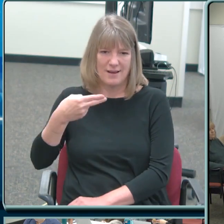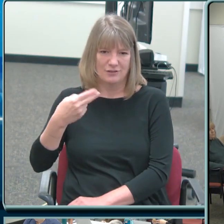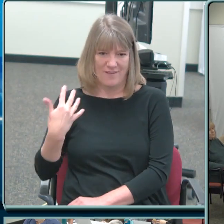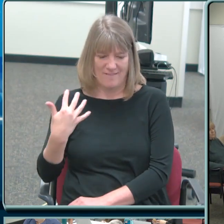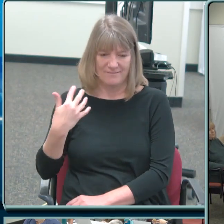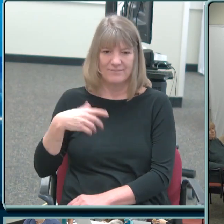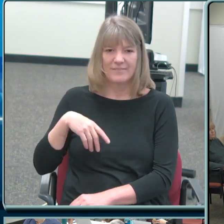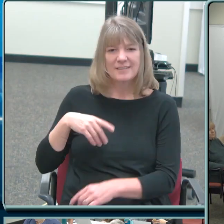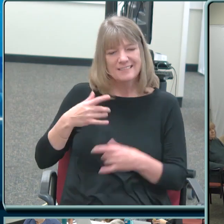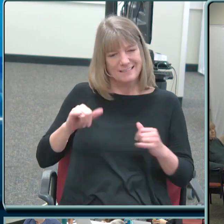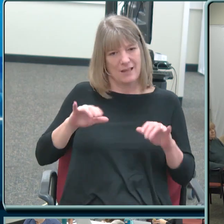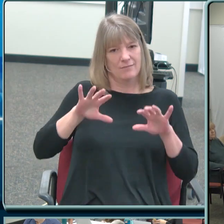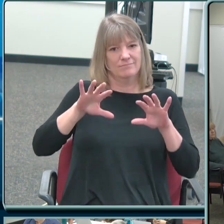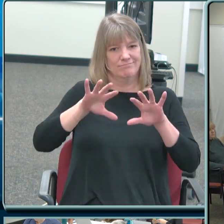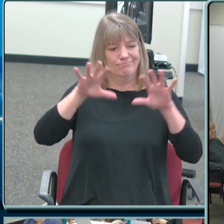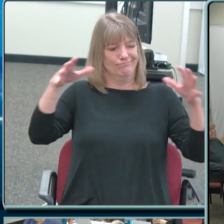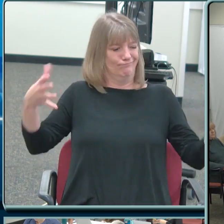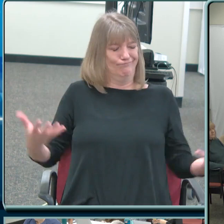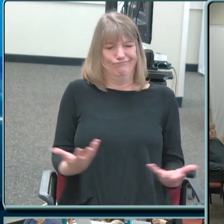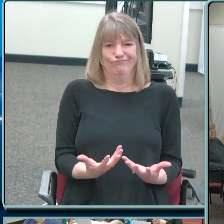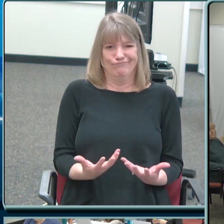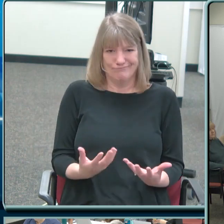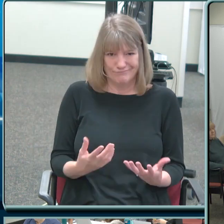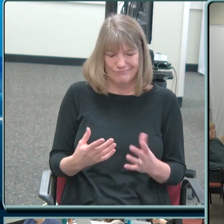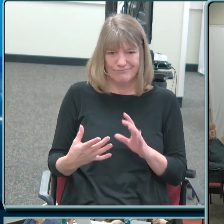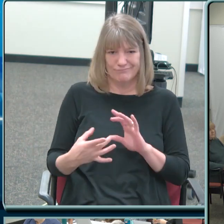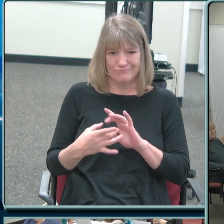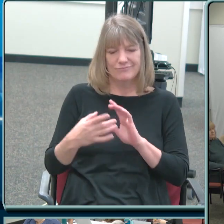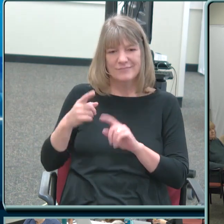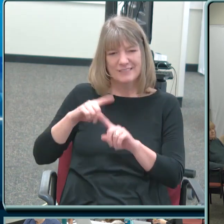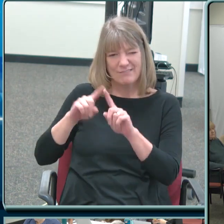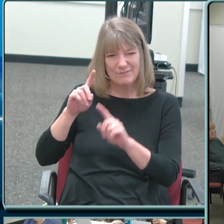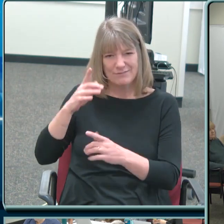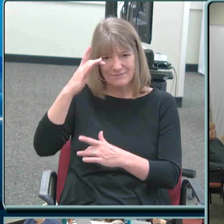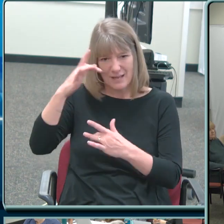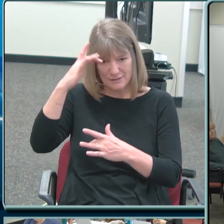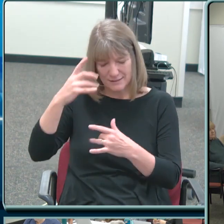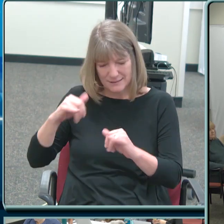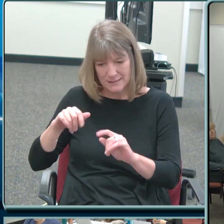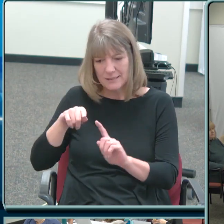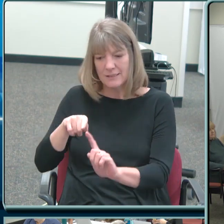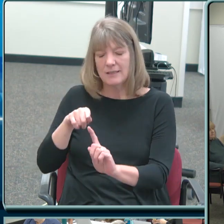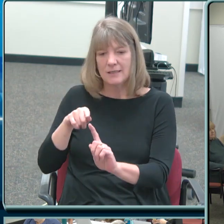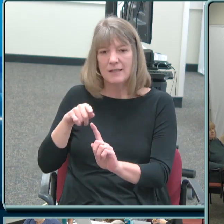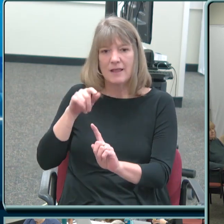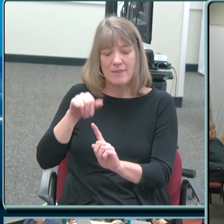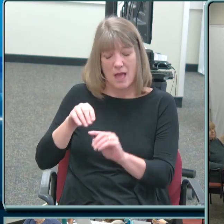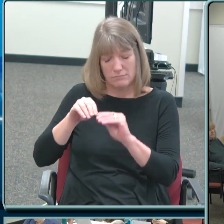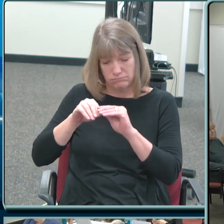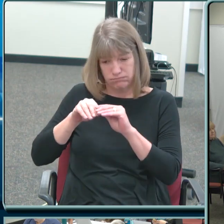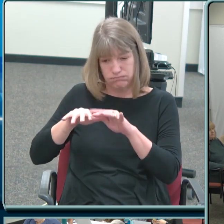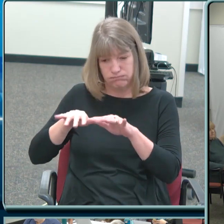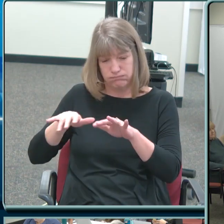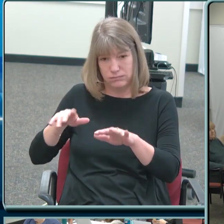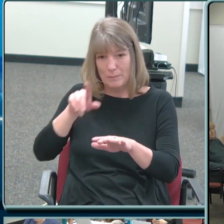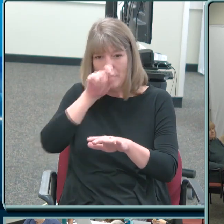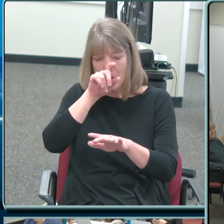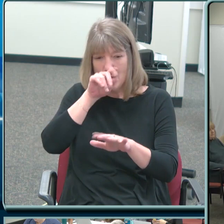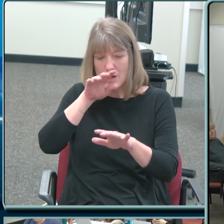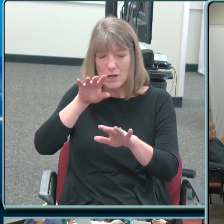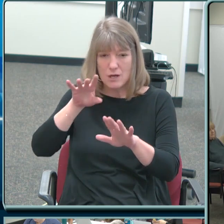the influenza family, but a different structure of the virus. And so this virus has been plowing through bird